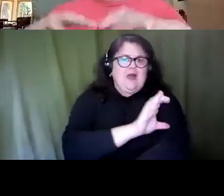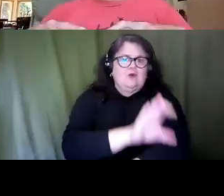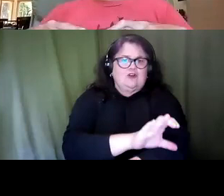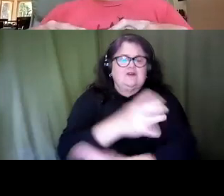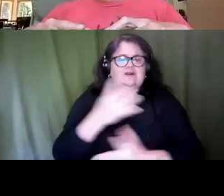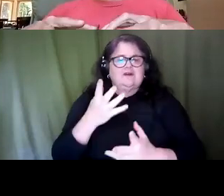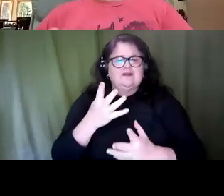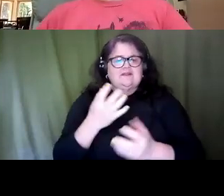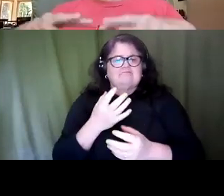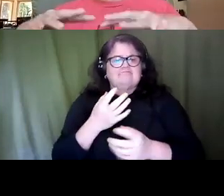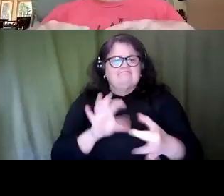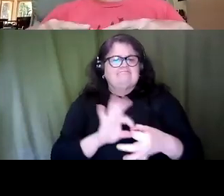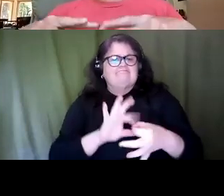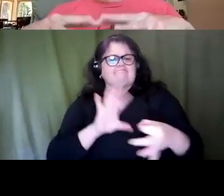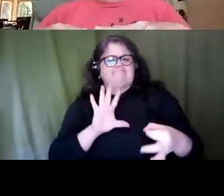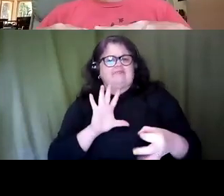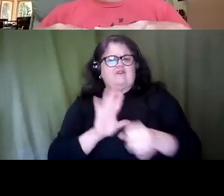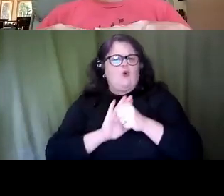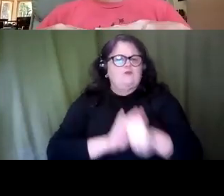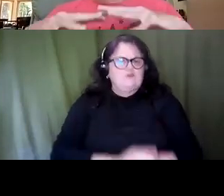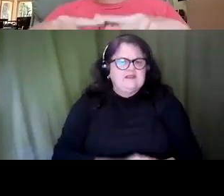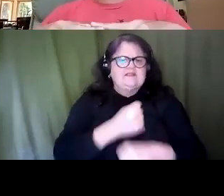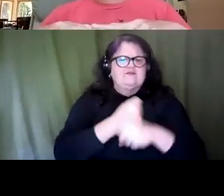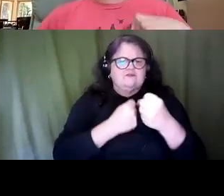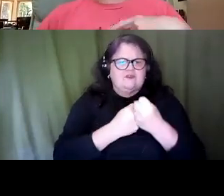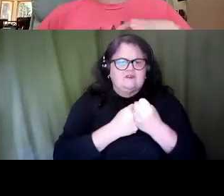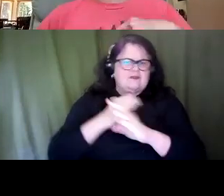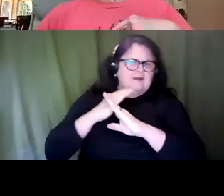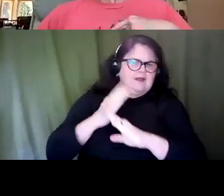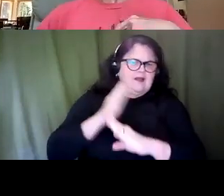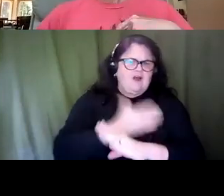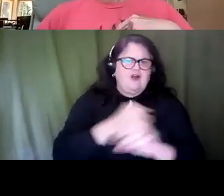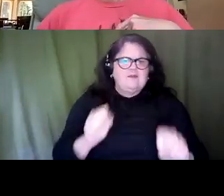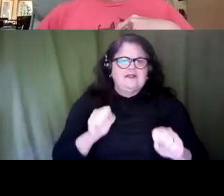oppressive structures that block our ability to act and have agency.